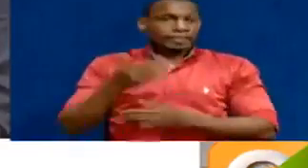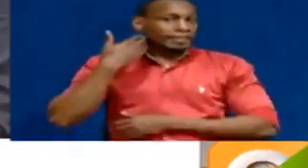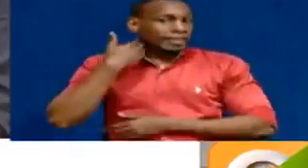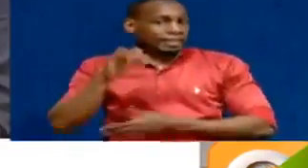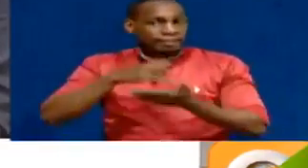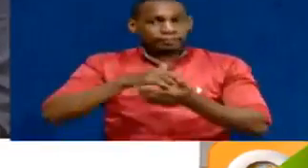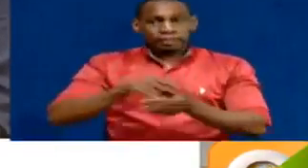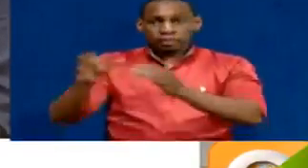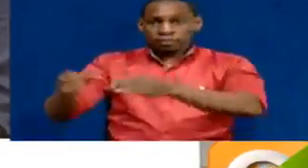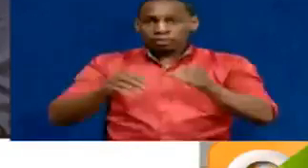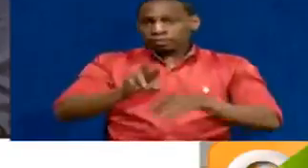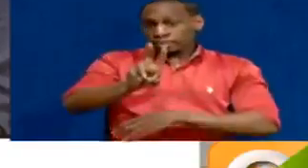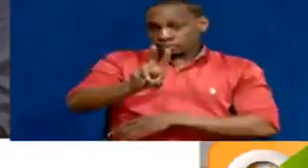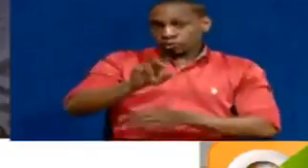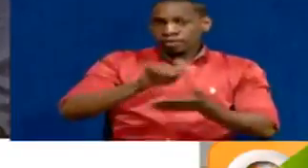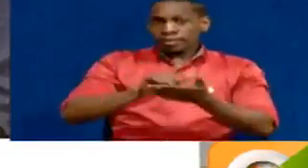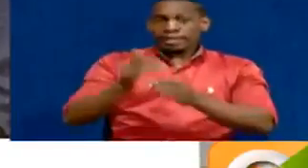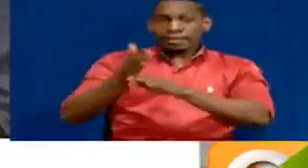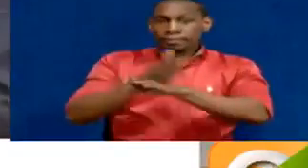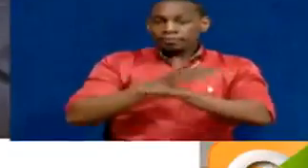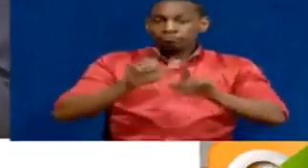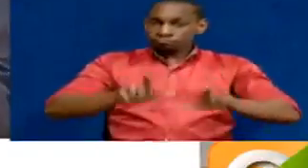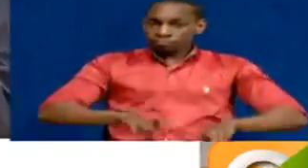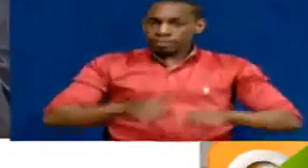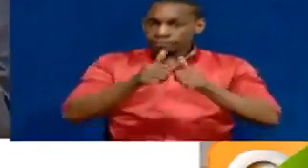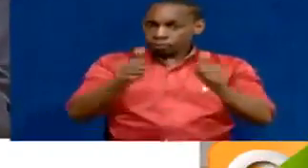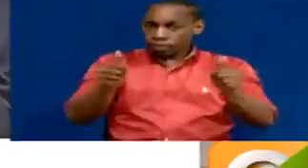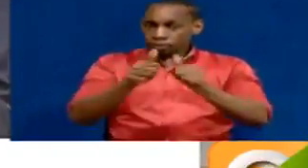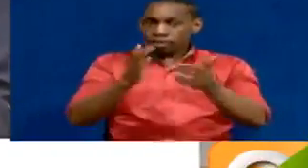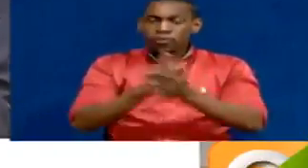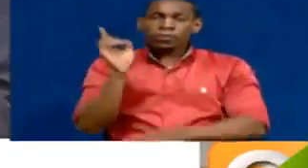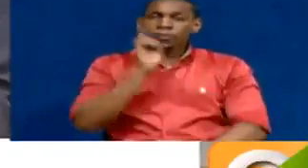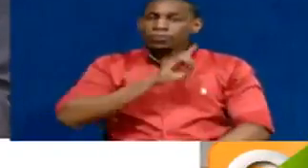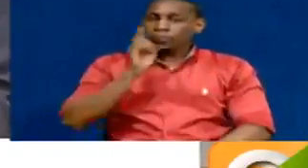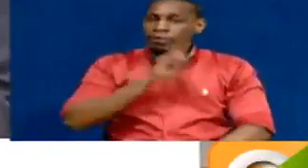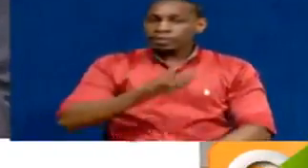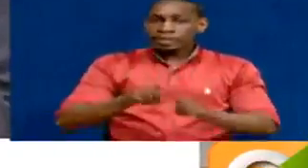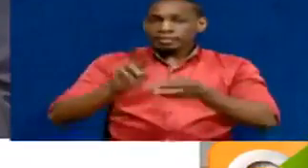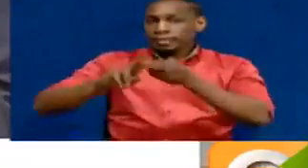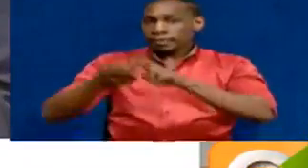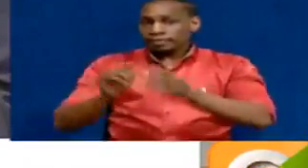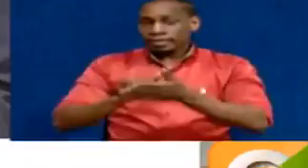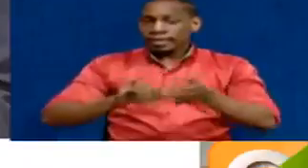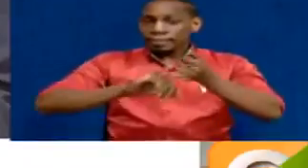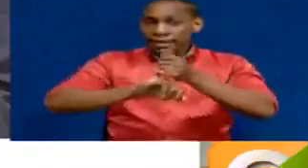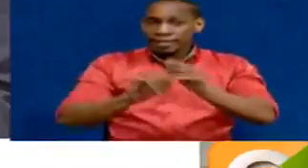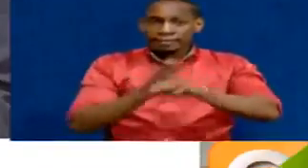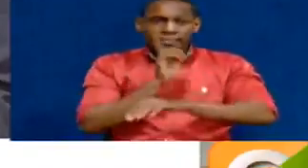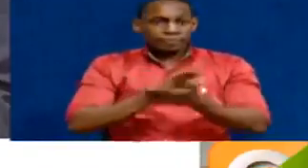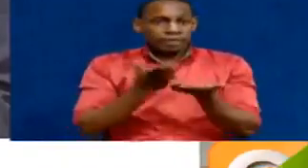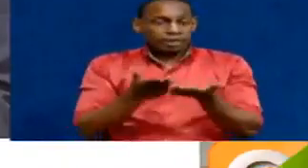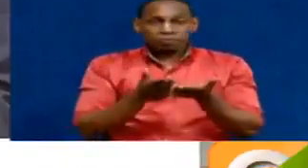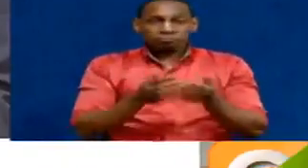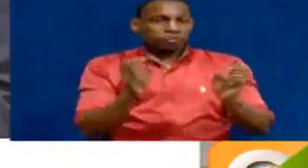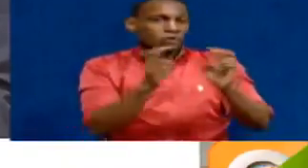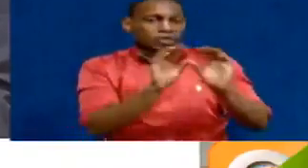hatred between the two communities that once lived together is so rife that even relatives who have intermarried no longer